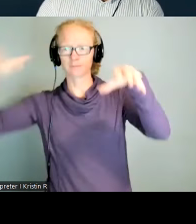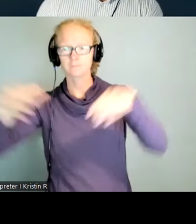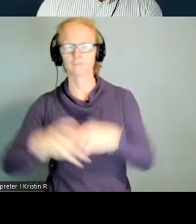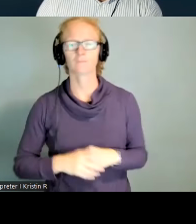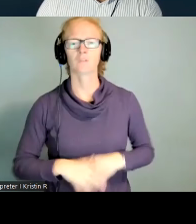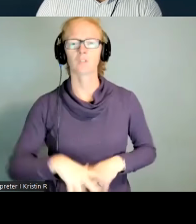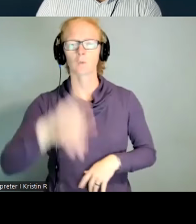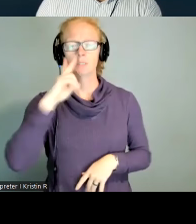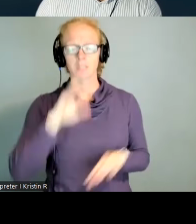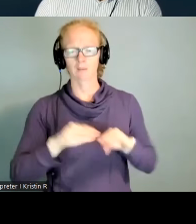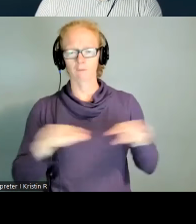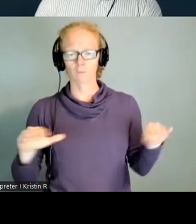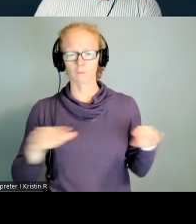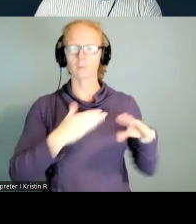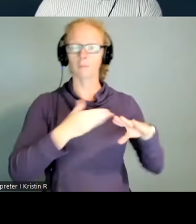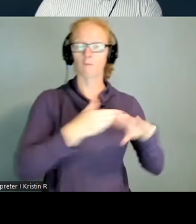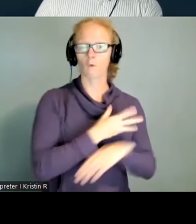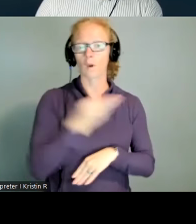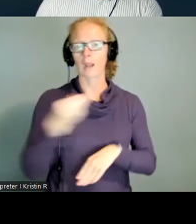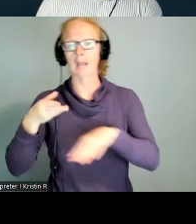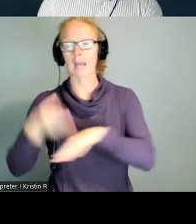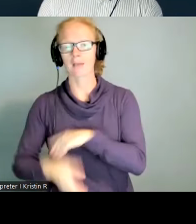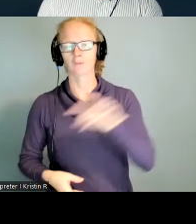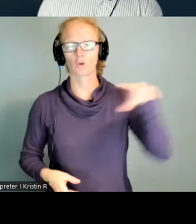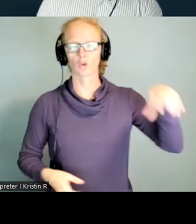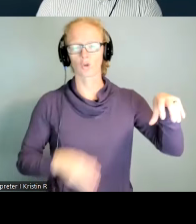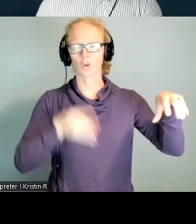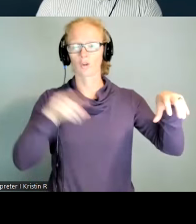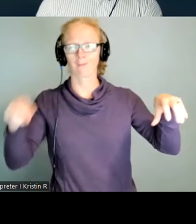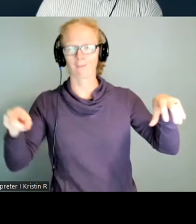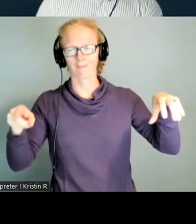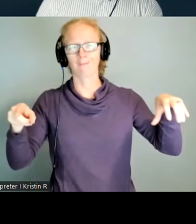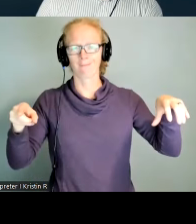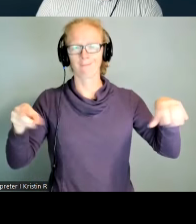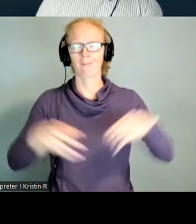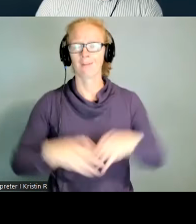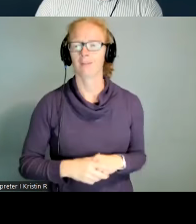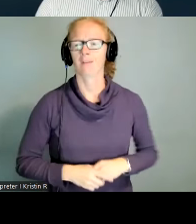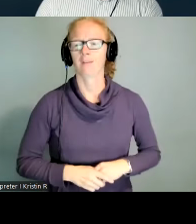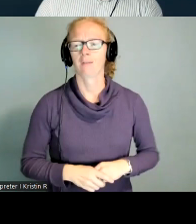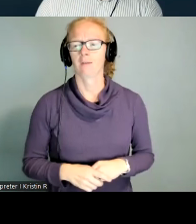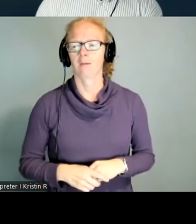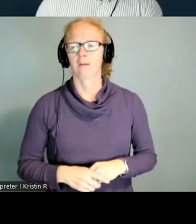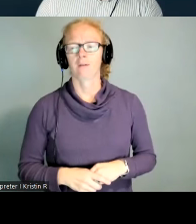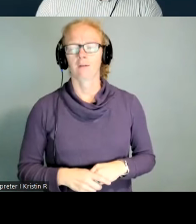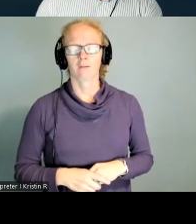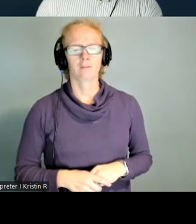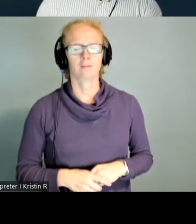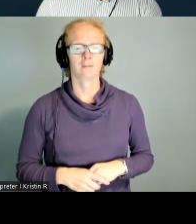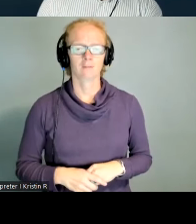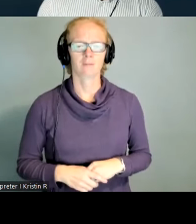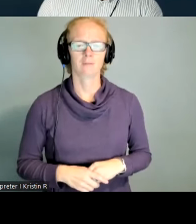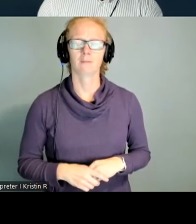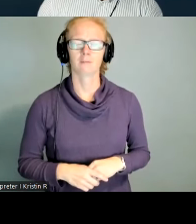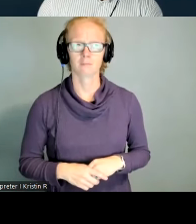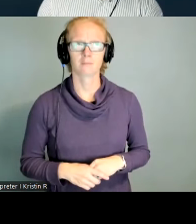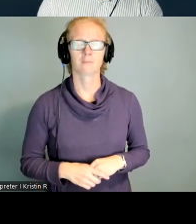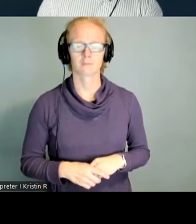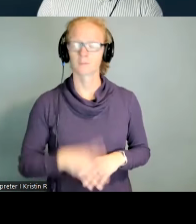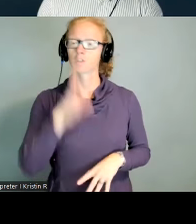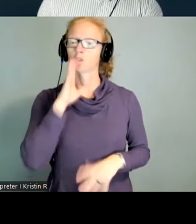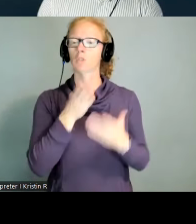before, and then we have the after. So some of the tools they used included a general plan use